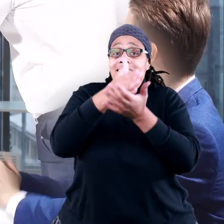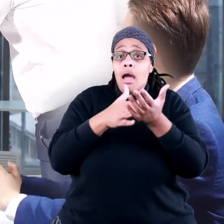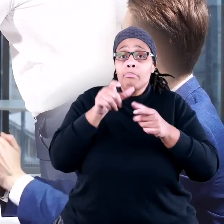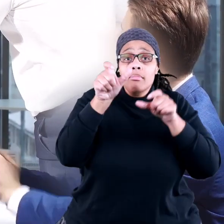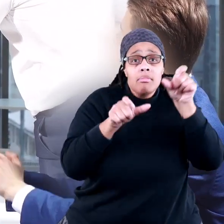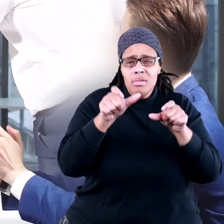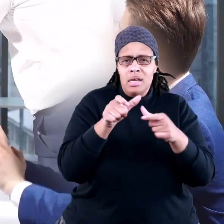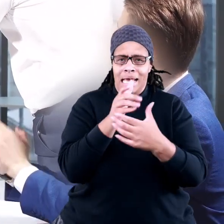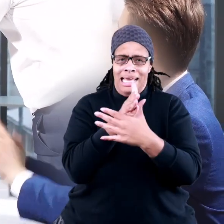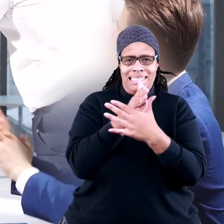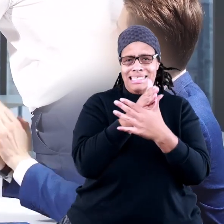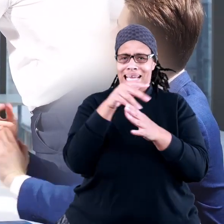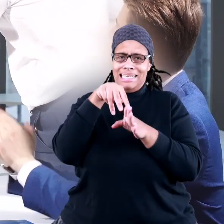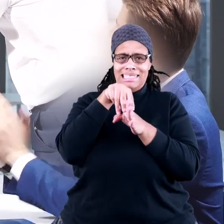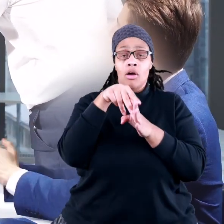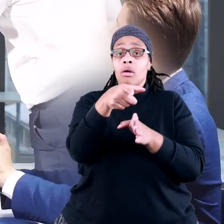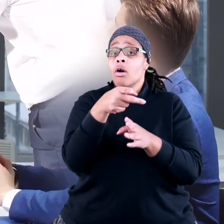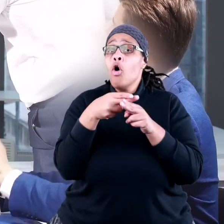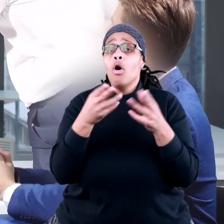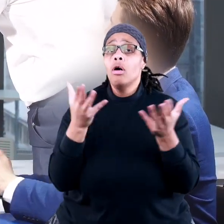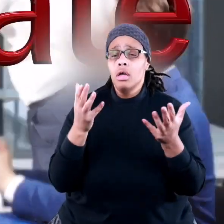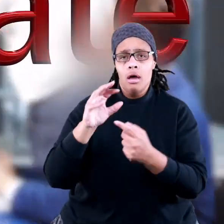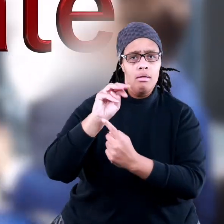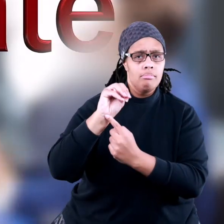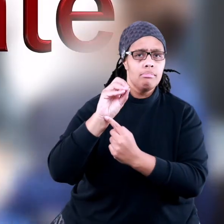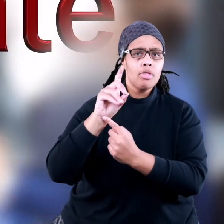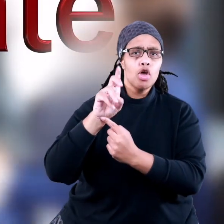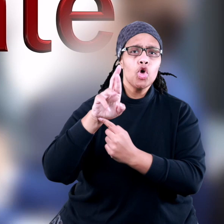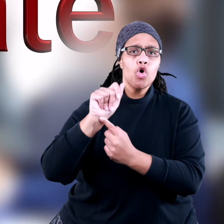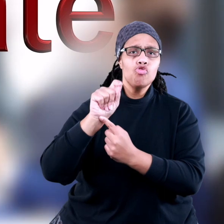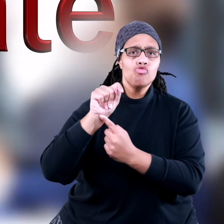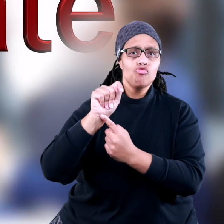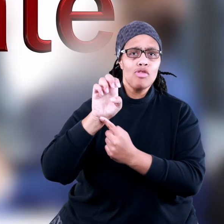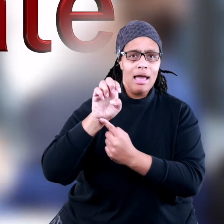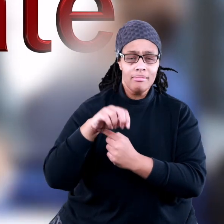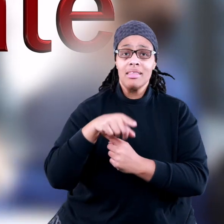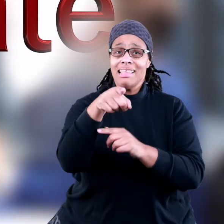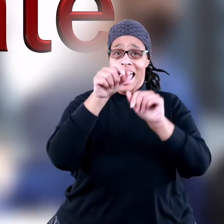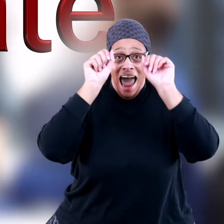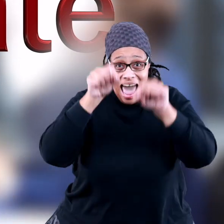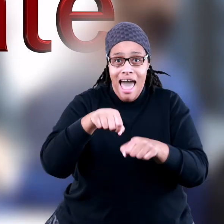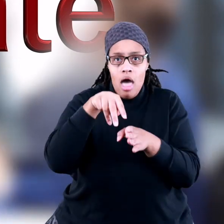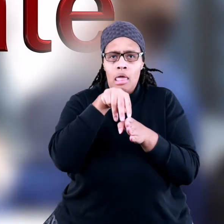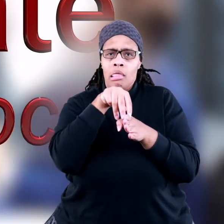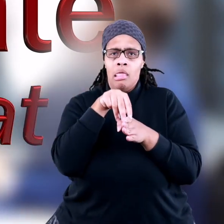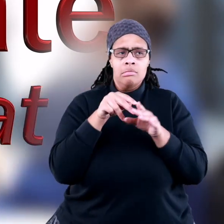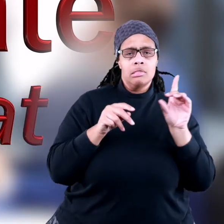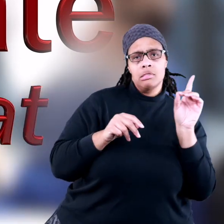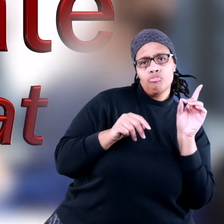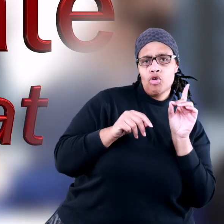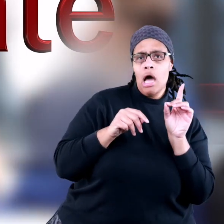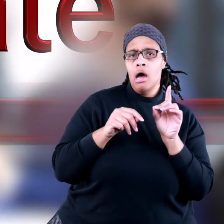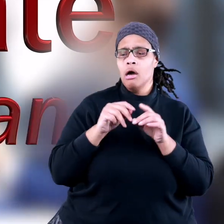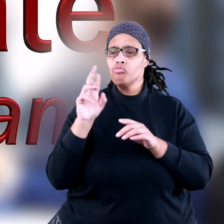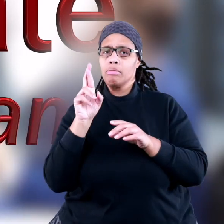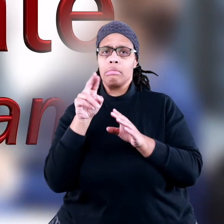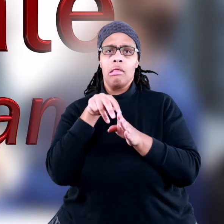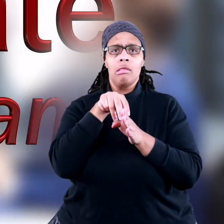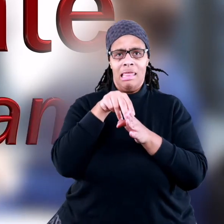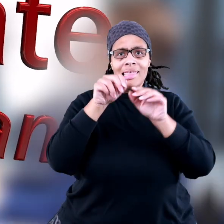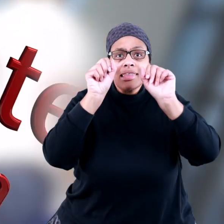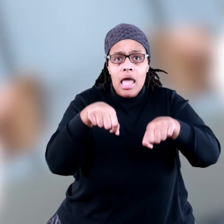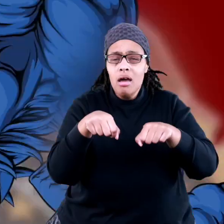people are in between the parties, and those people are often called moderate. You can be a moderate Democrat or a